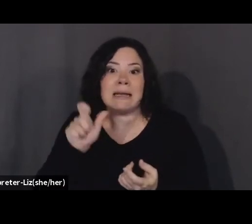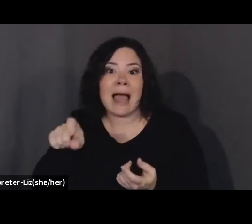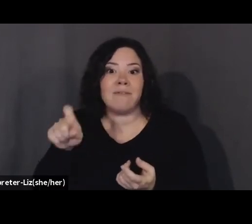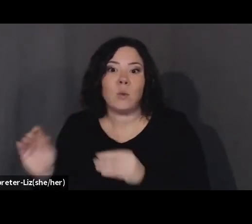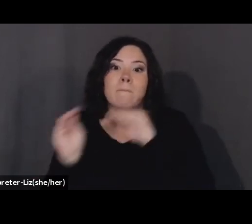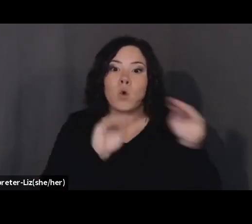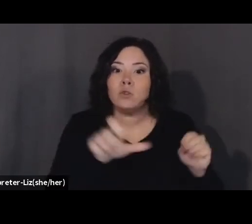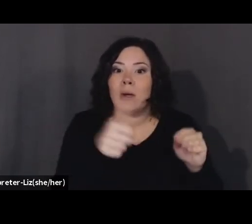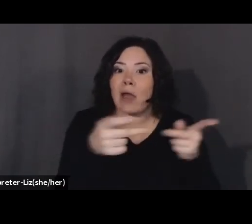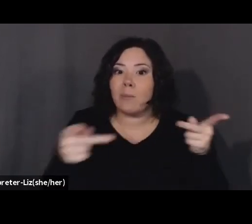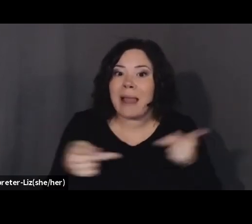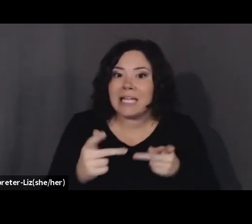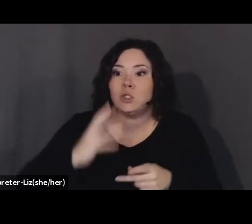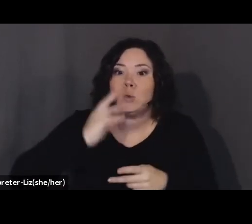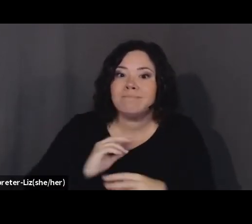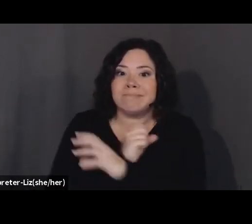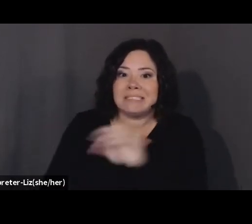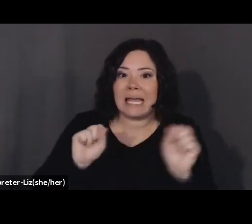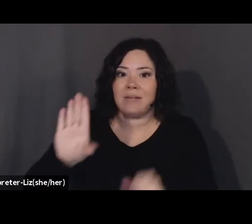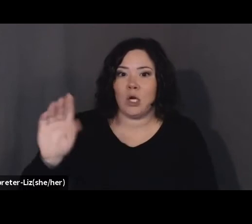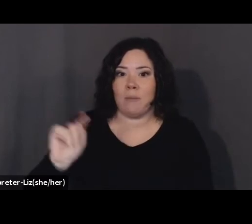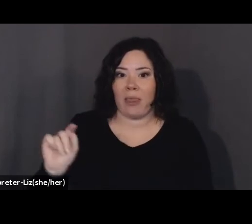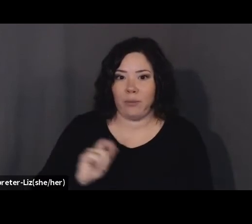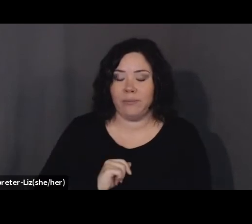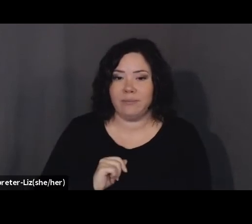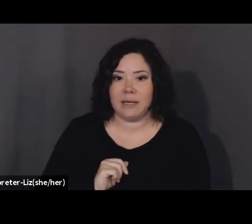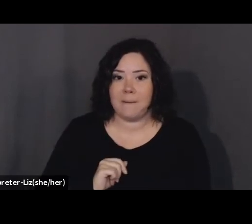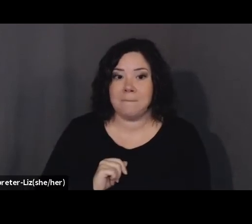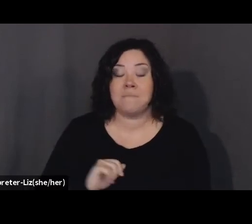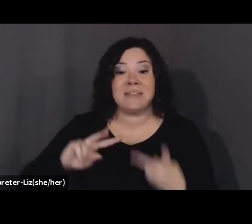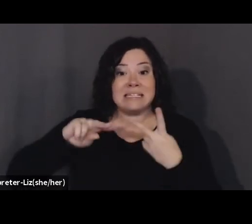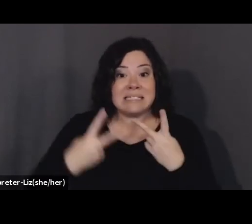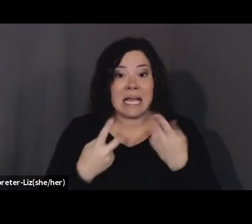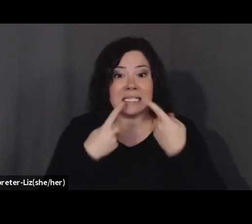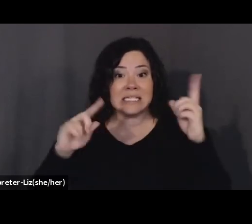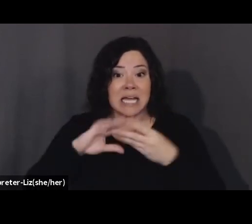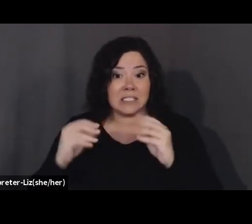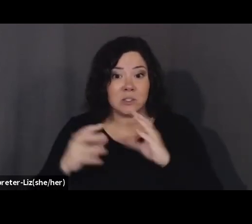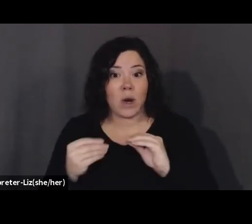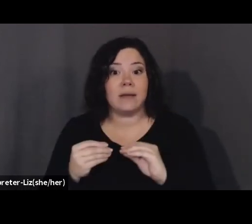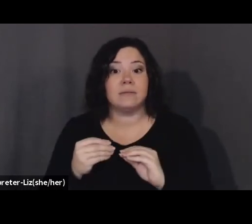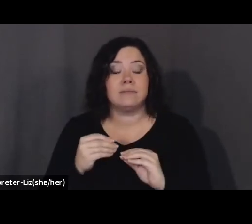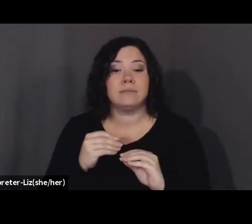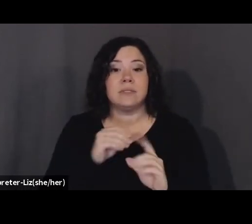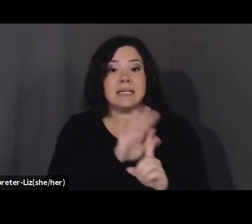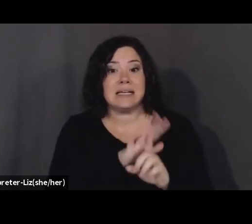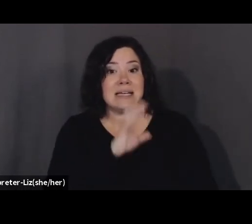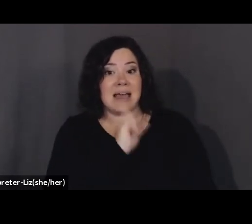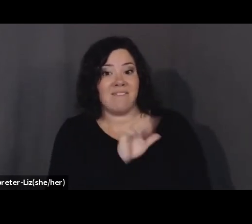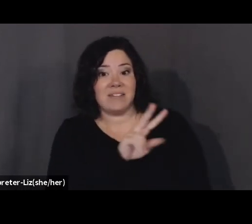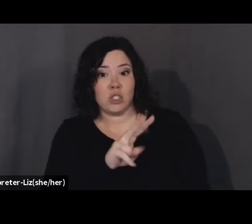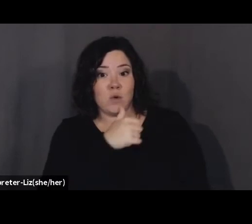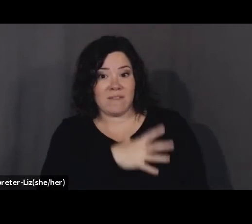to have safety in her bathroom. Our second success story was with the 52-year-old female with